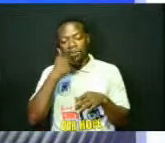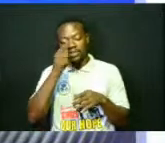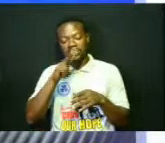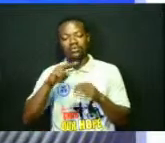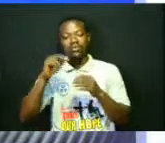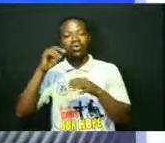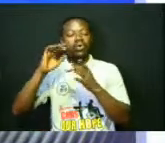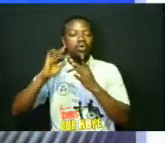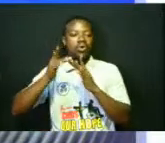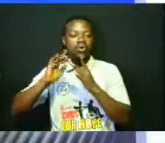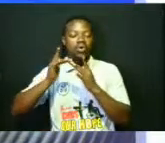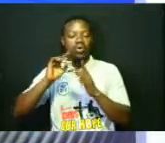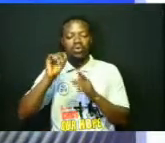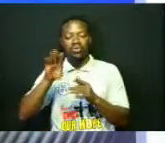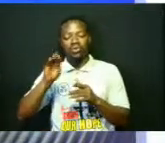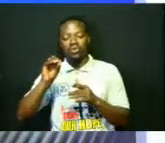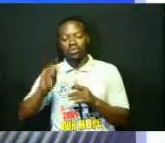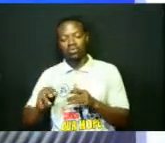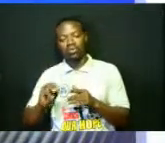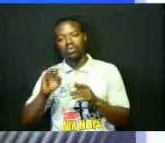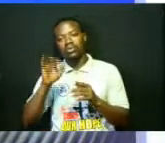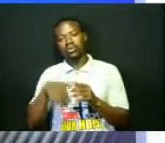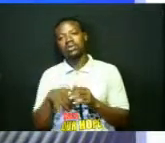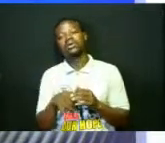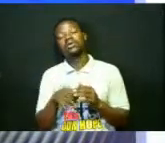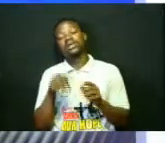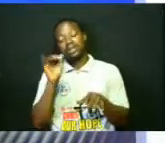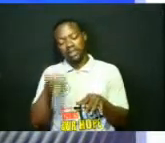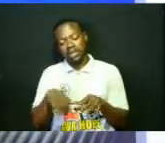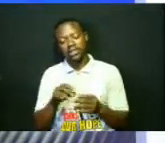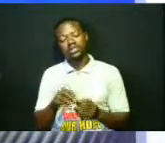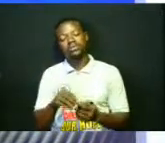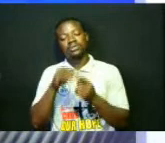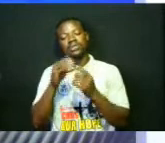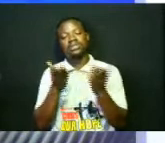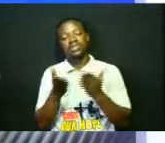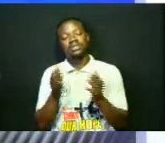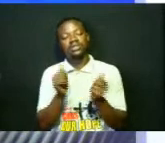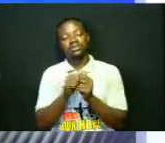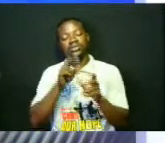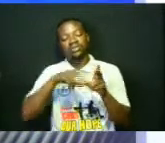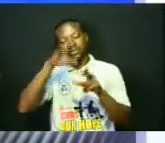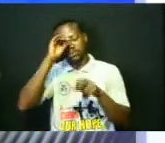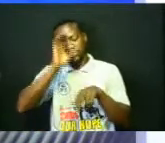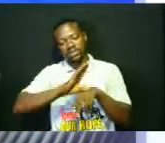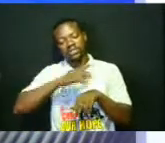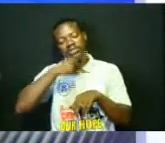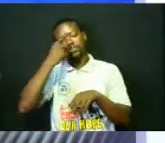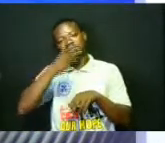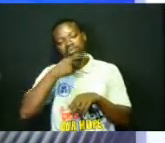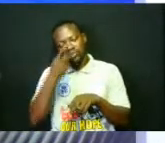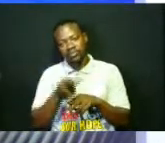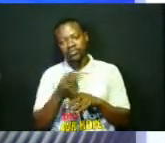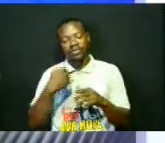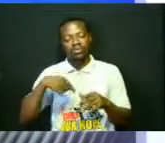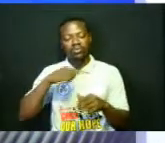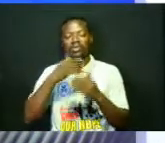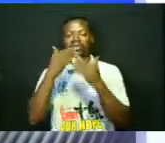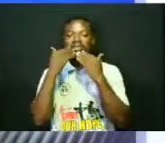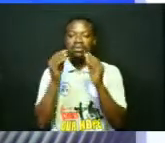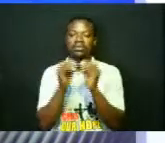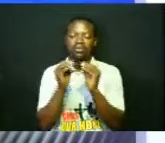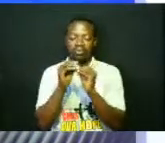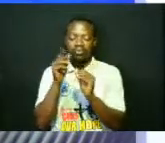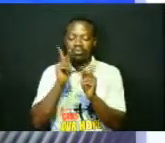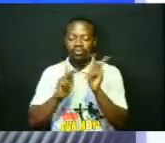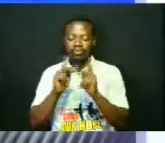PenTVOnline.com, which is 24/7. This is the special service with the chairman of the Church of Pentecost, and we are grateful to